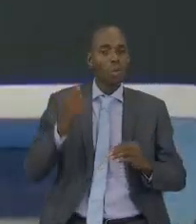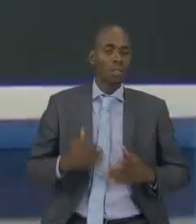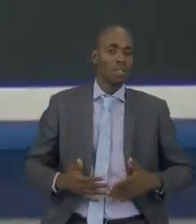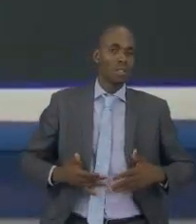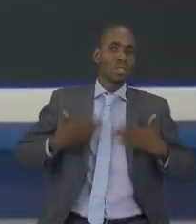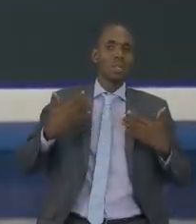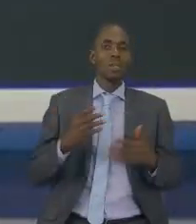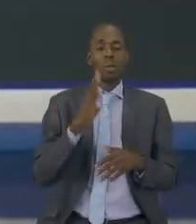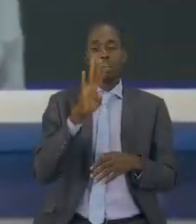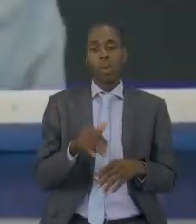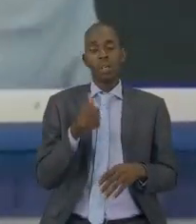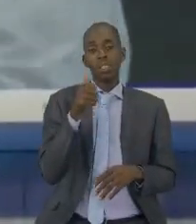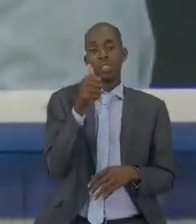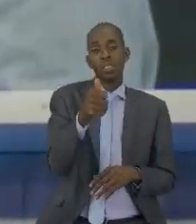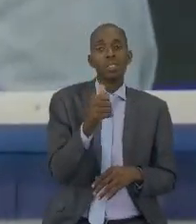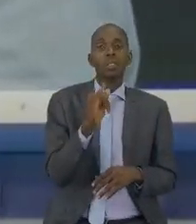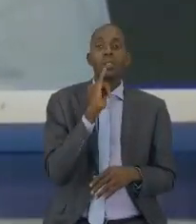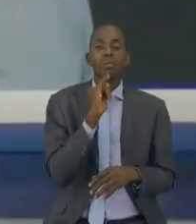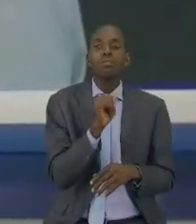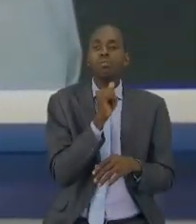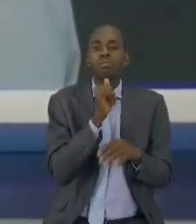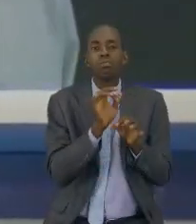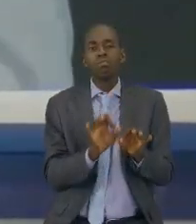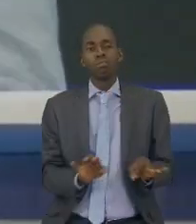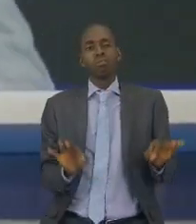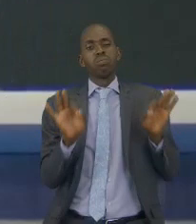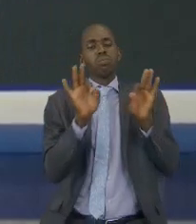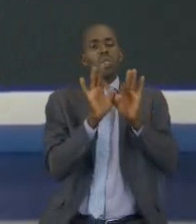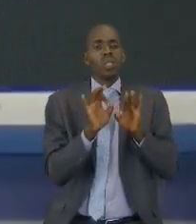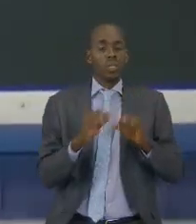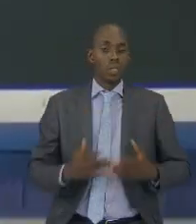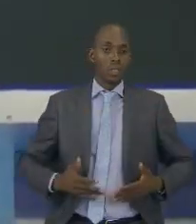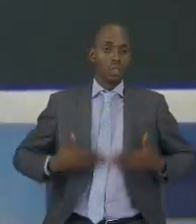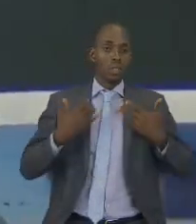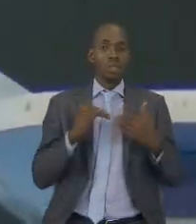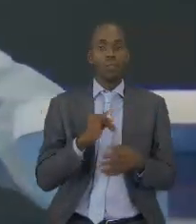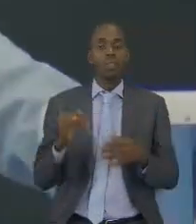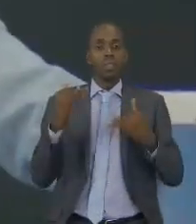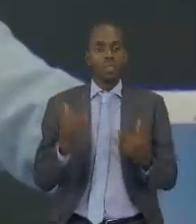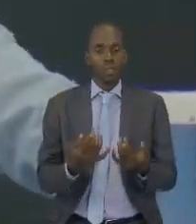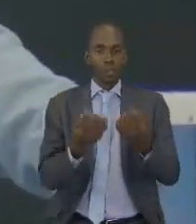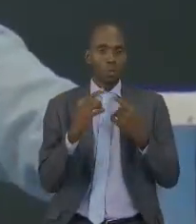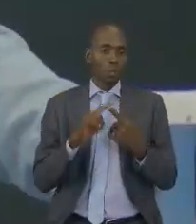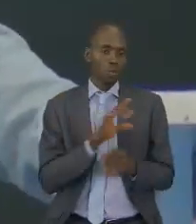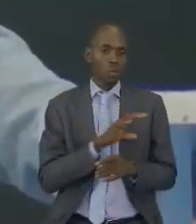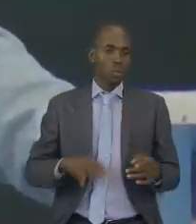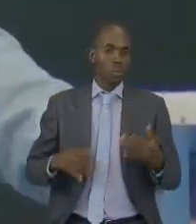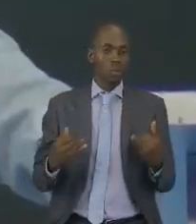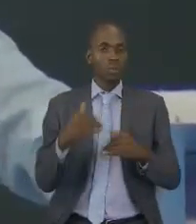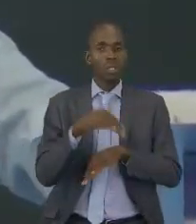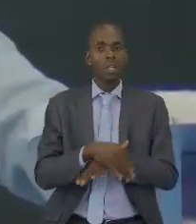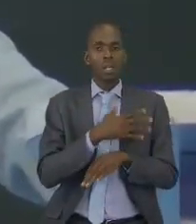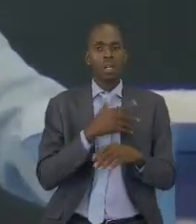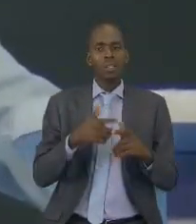by yourself is not worth living. Now you come to Christ tonight, and